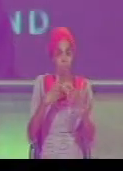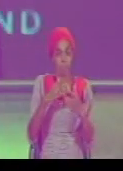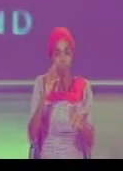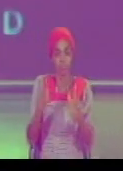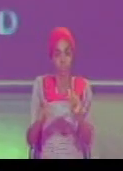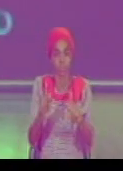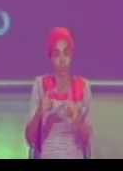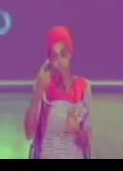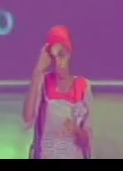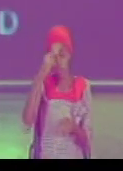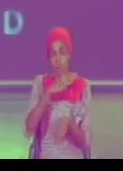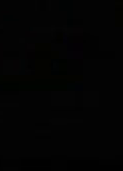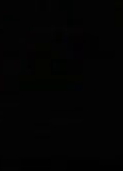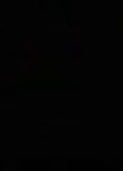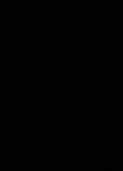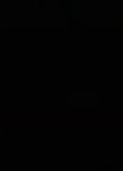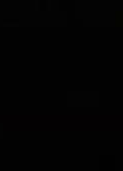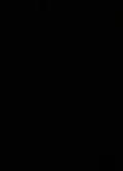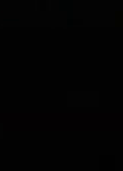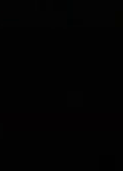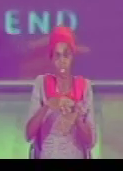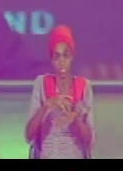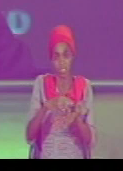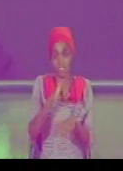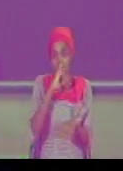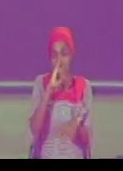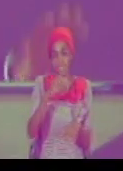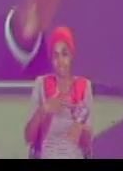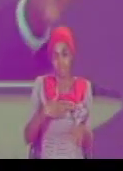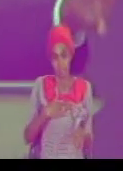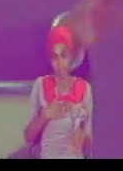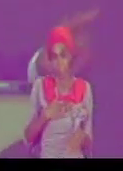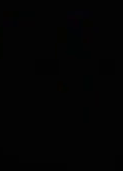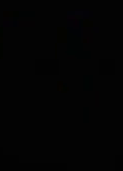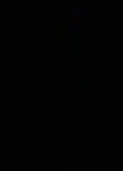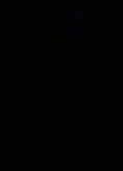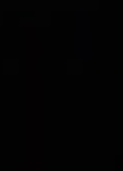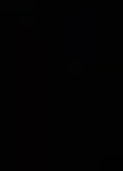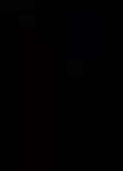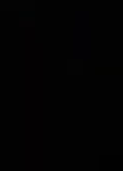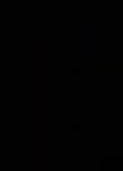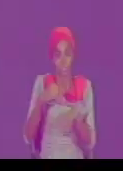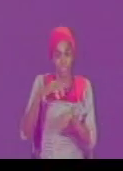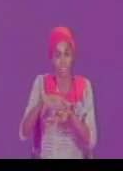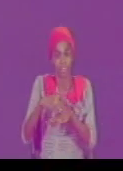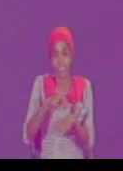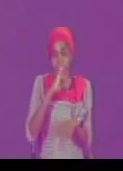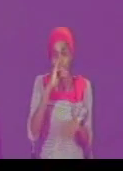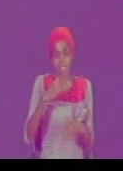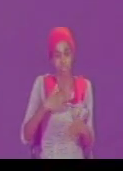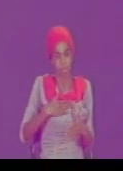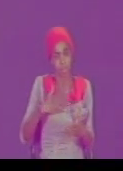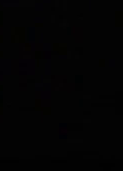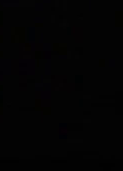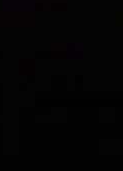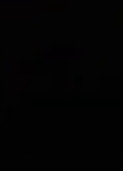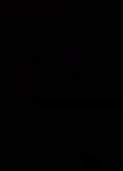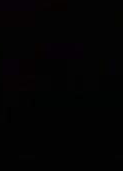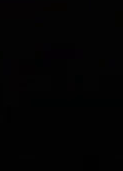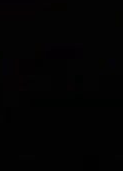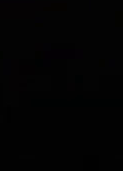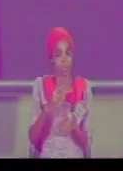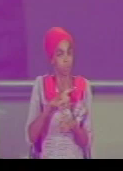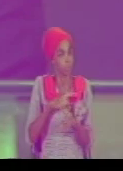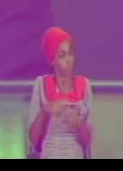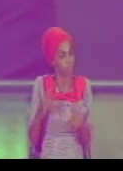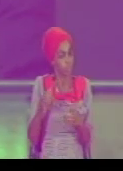the earth is mine. All the earth is mine by creation. But then